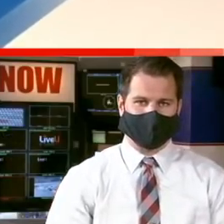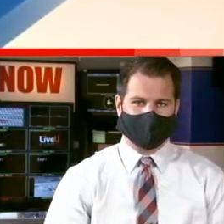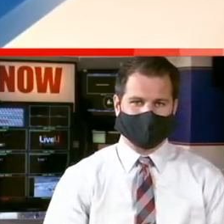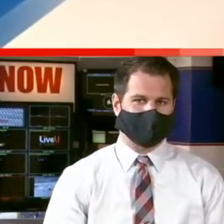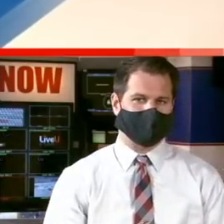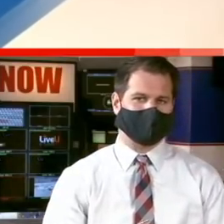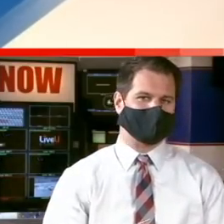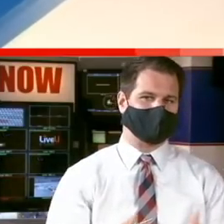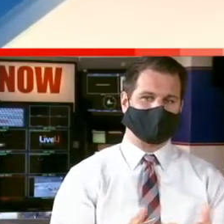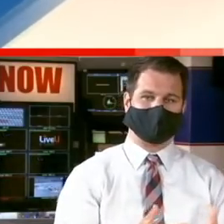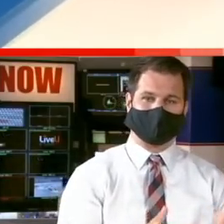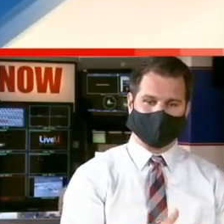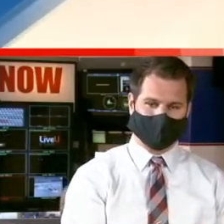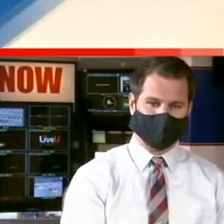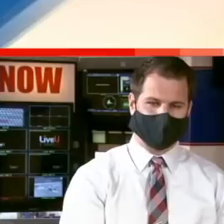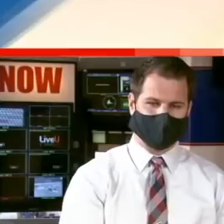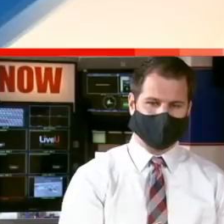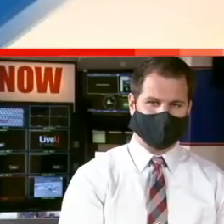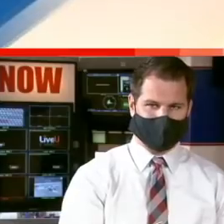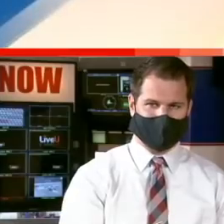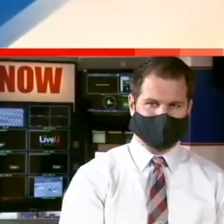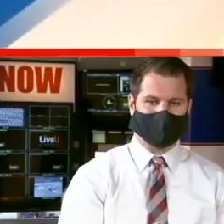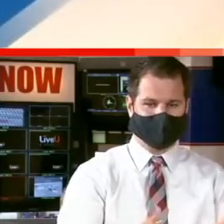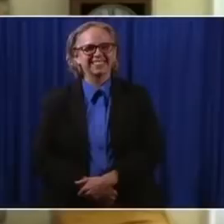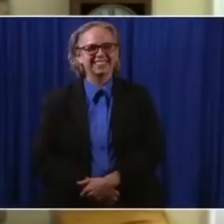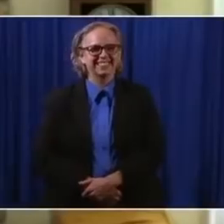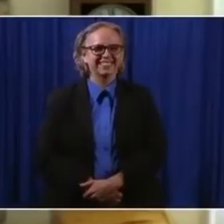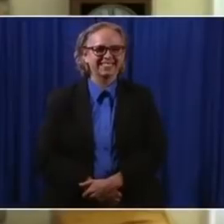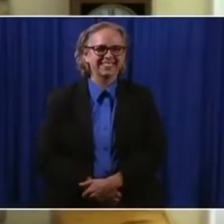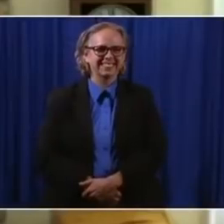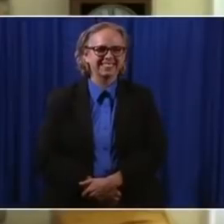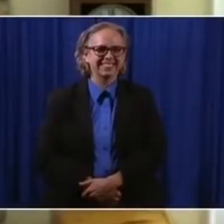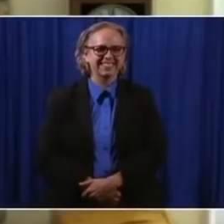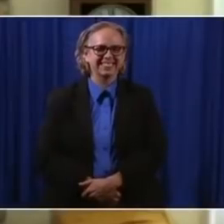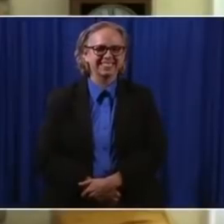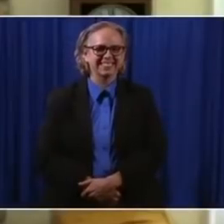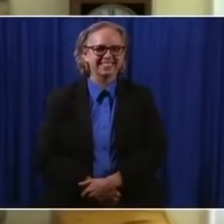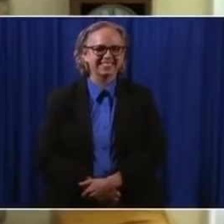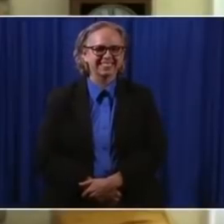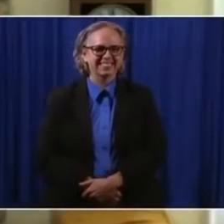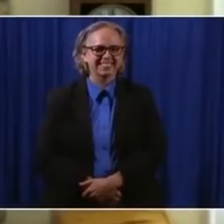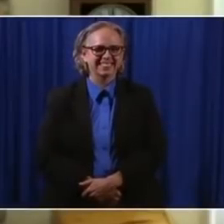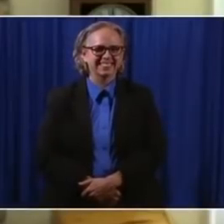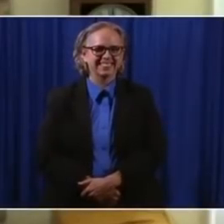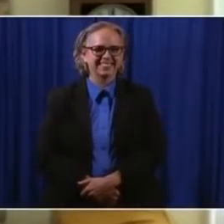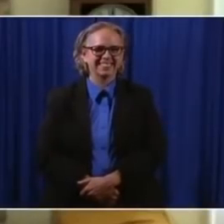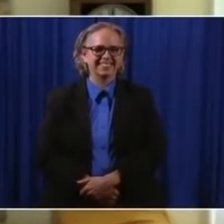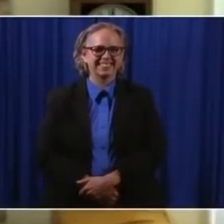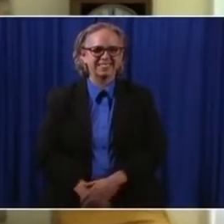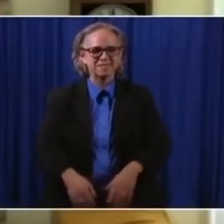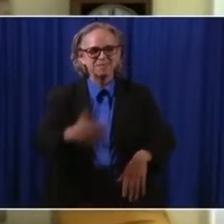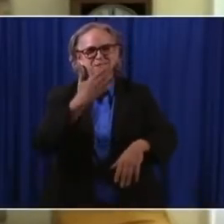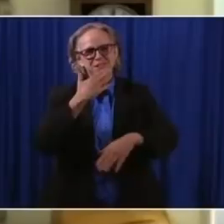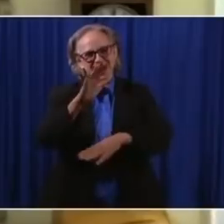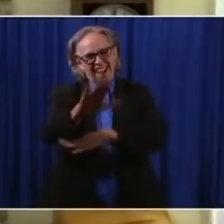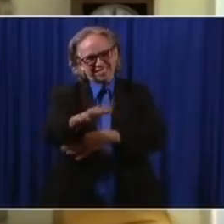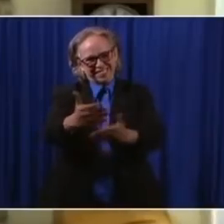but the governor had not yet included in the past. I see he's up now. Well, good afternoon,